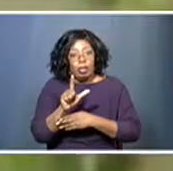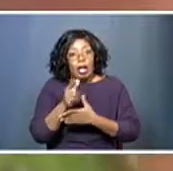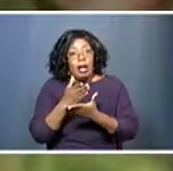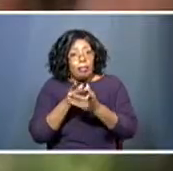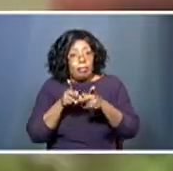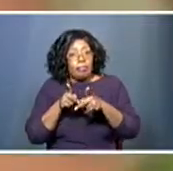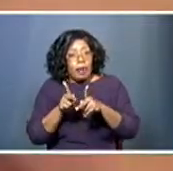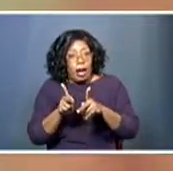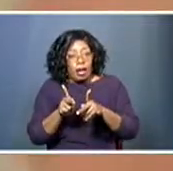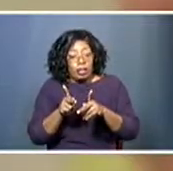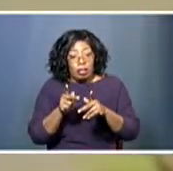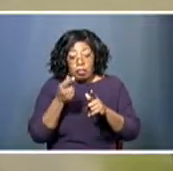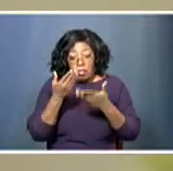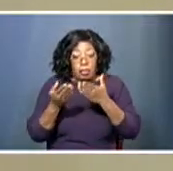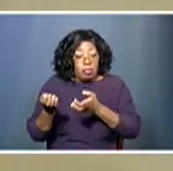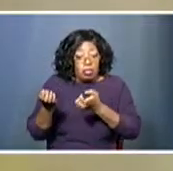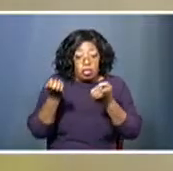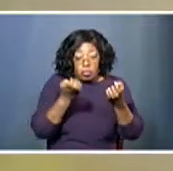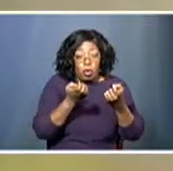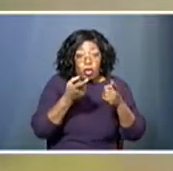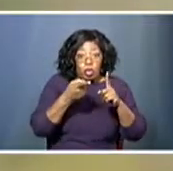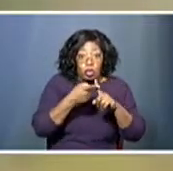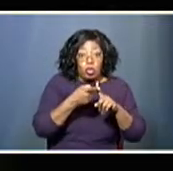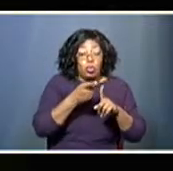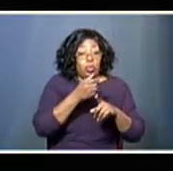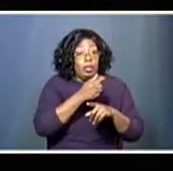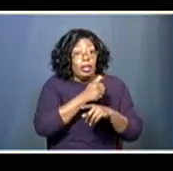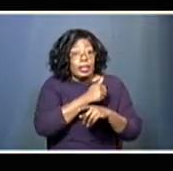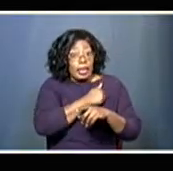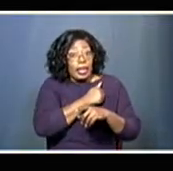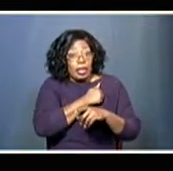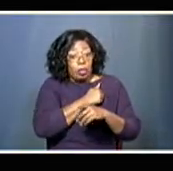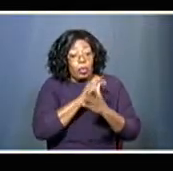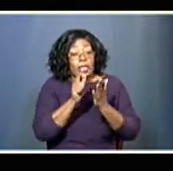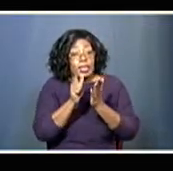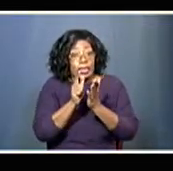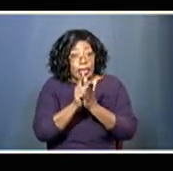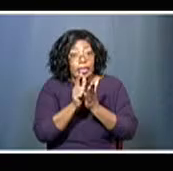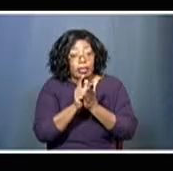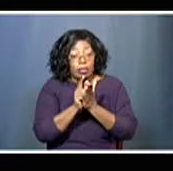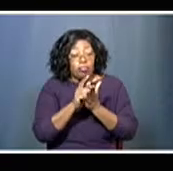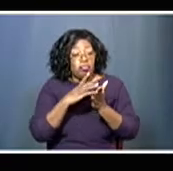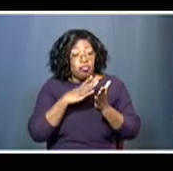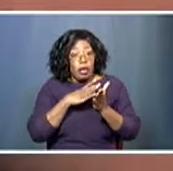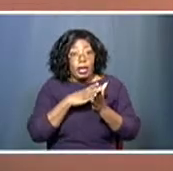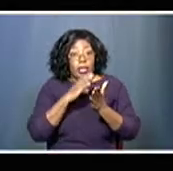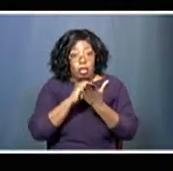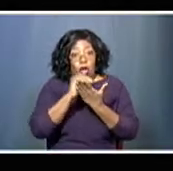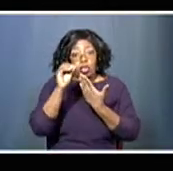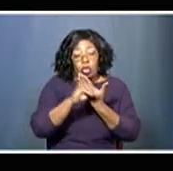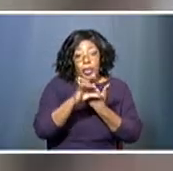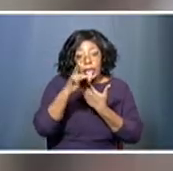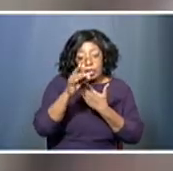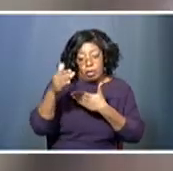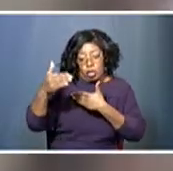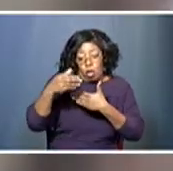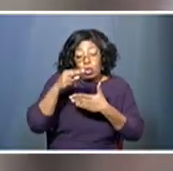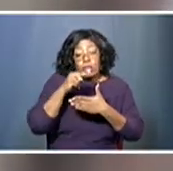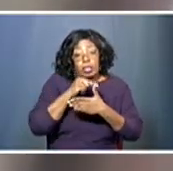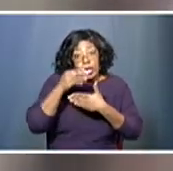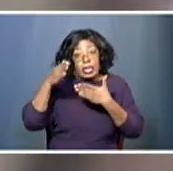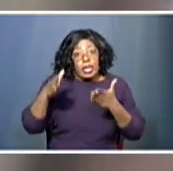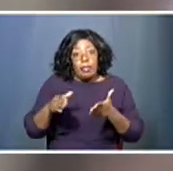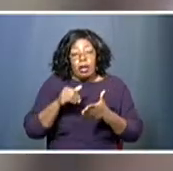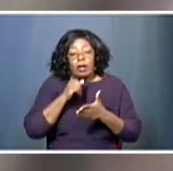into Canada, for instance, where it was legalized in October of 2018, but our closest neighbor, the U.S., still